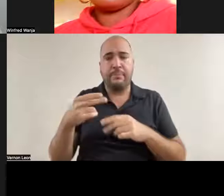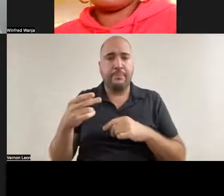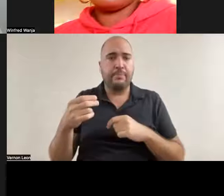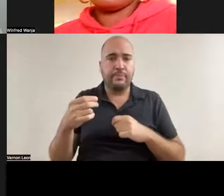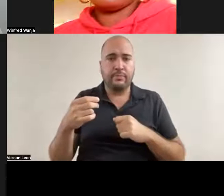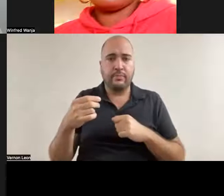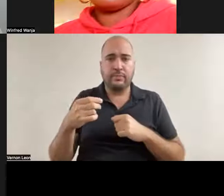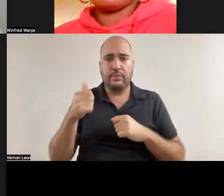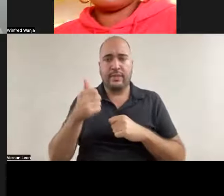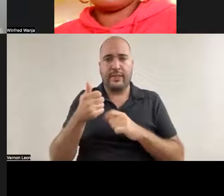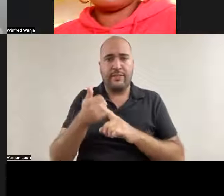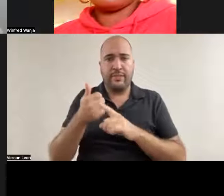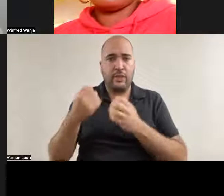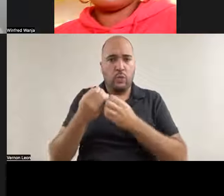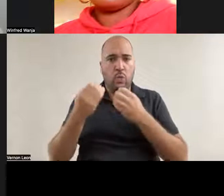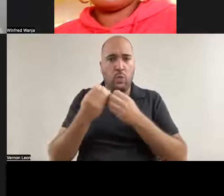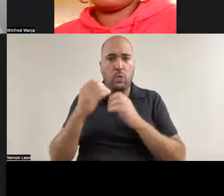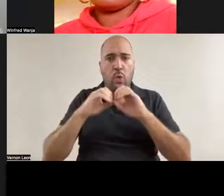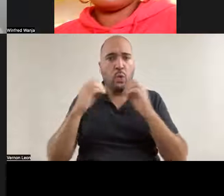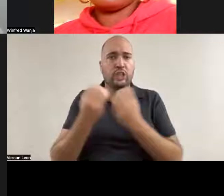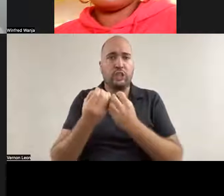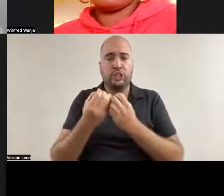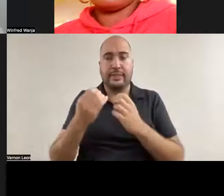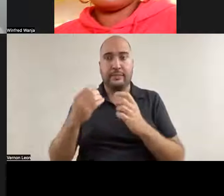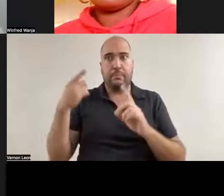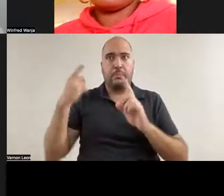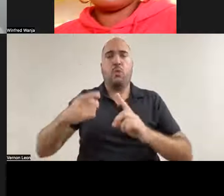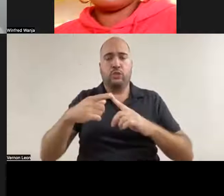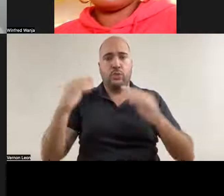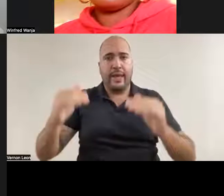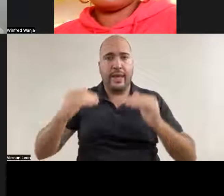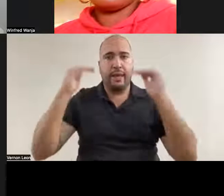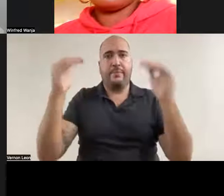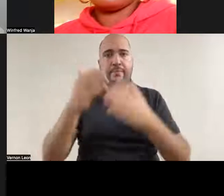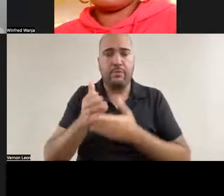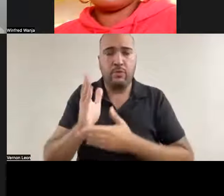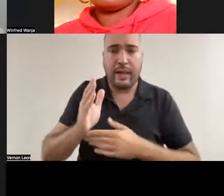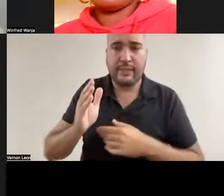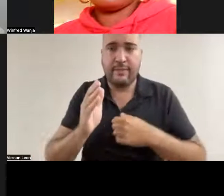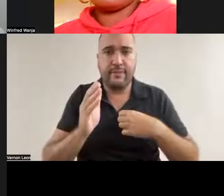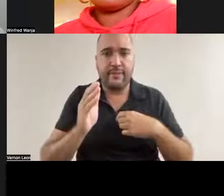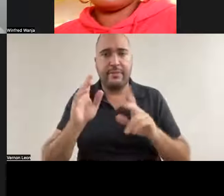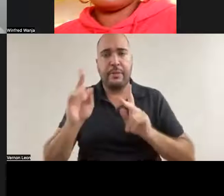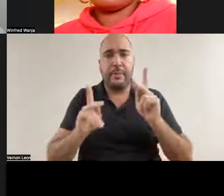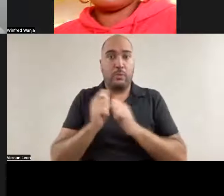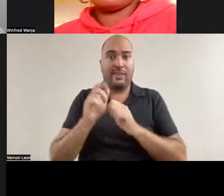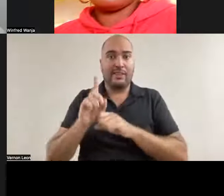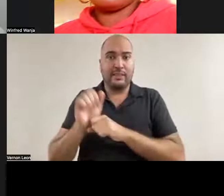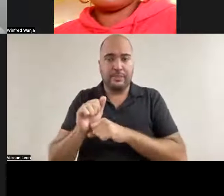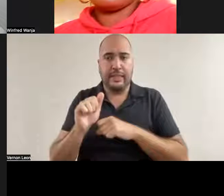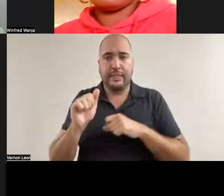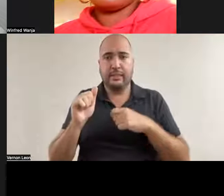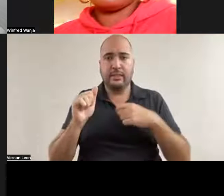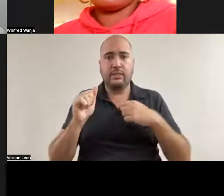an organization which aim is to advance the rights of people with disabilities